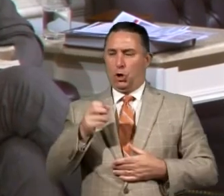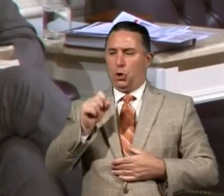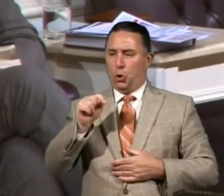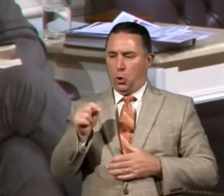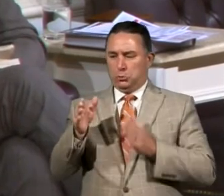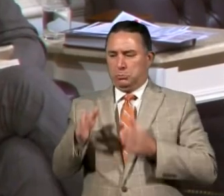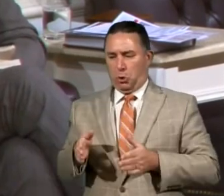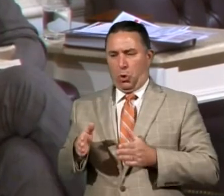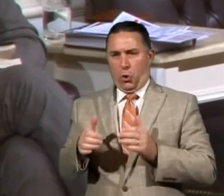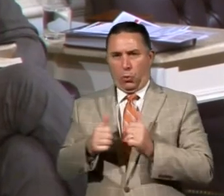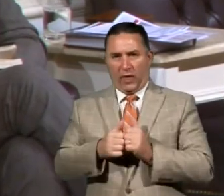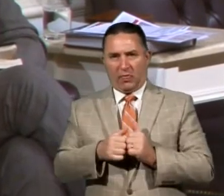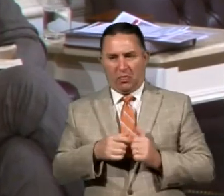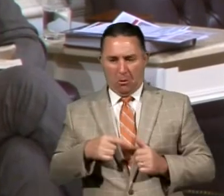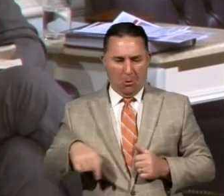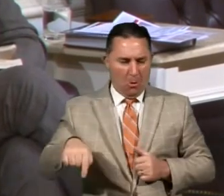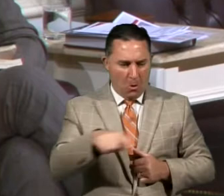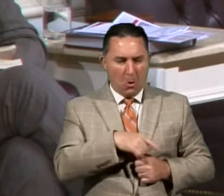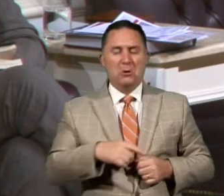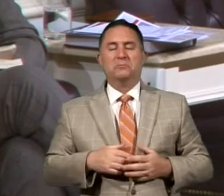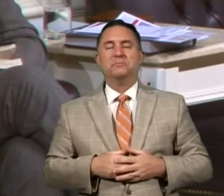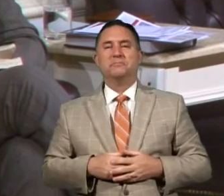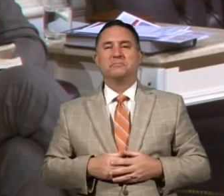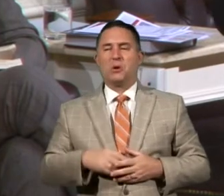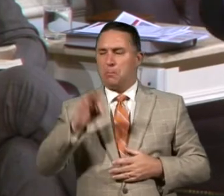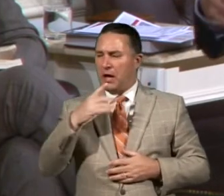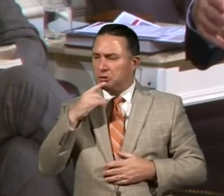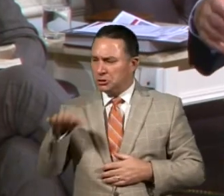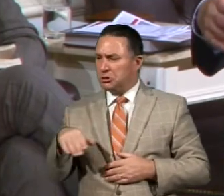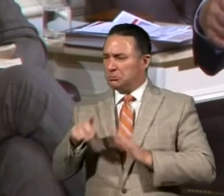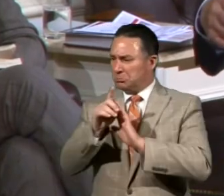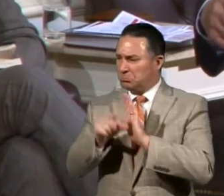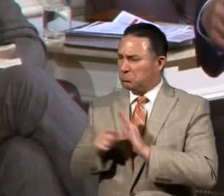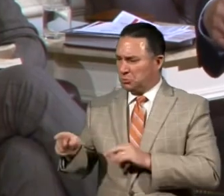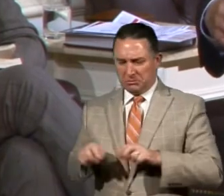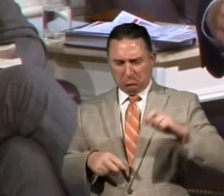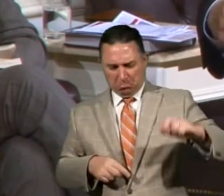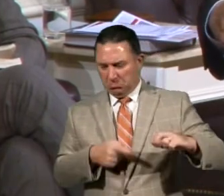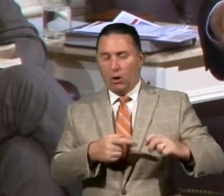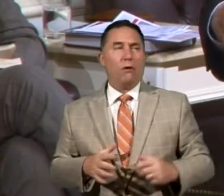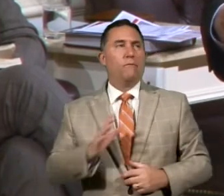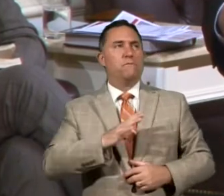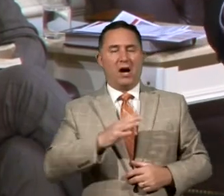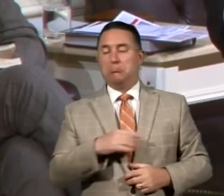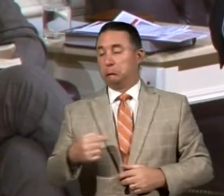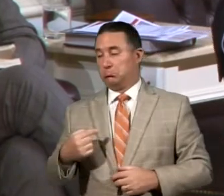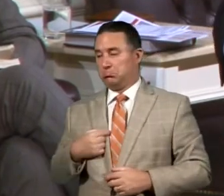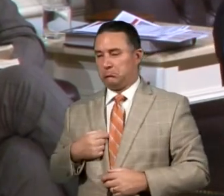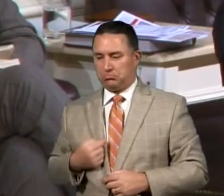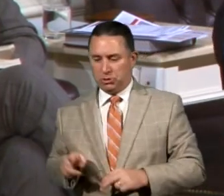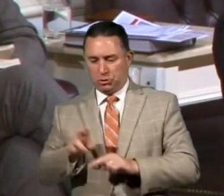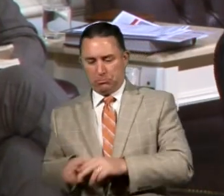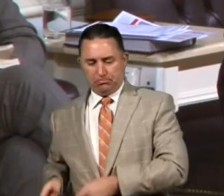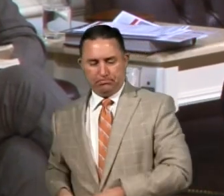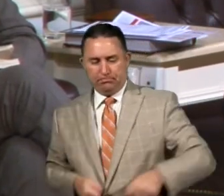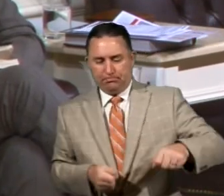there. And pastor said, Brother Gibbs, why don't you sit here? And I said, okay. So I took a chair